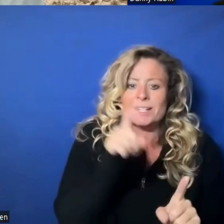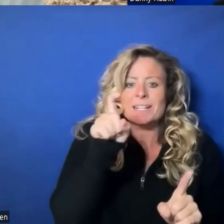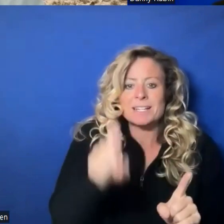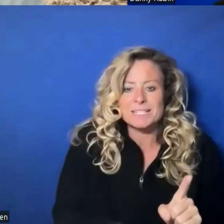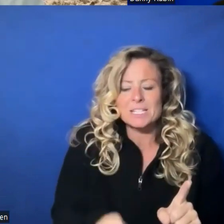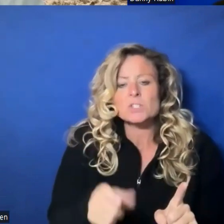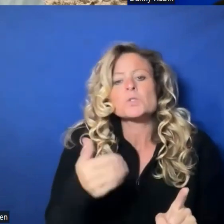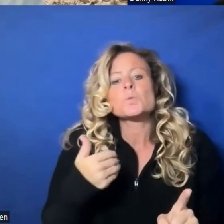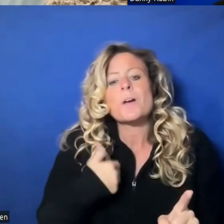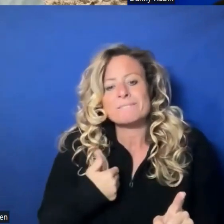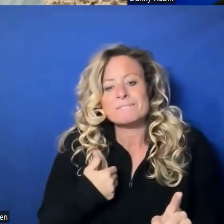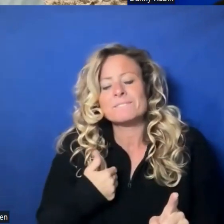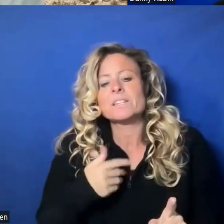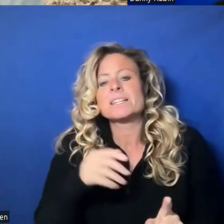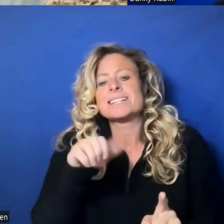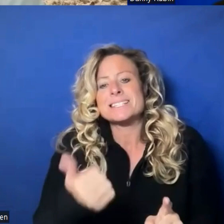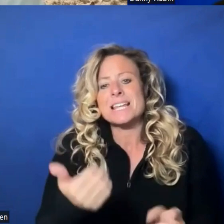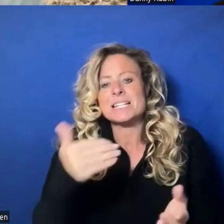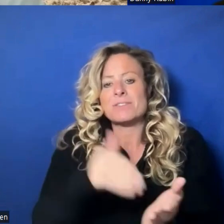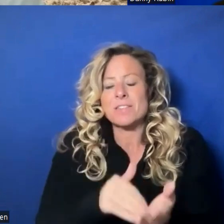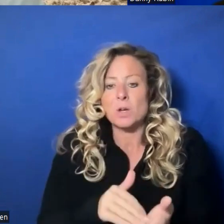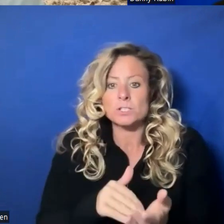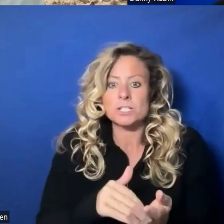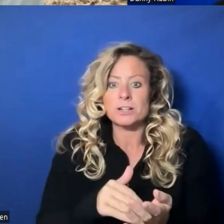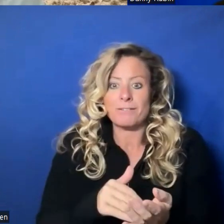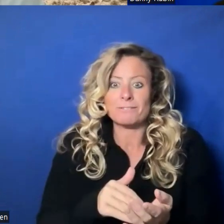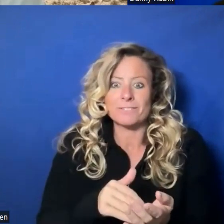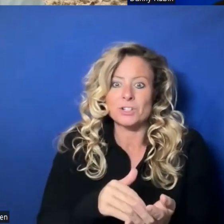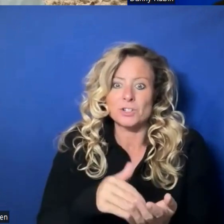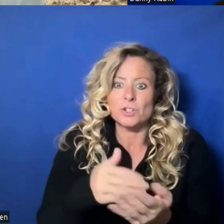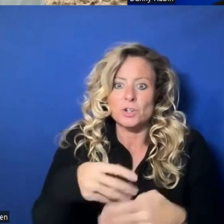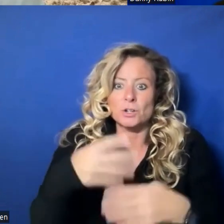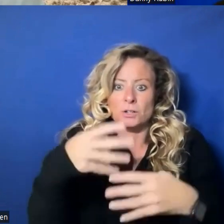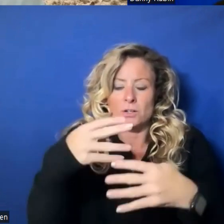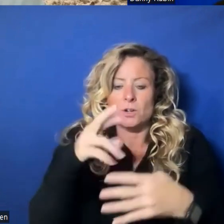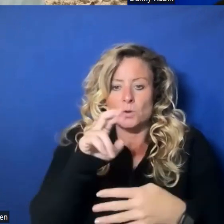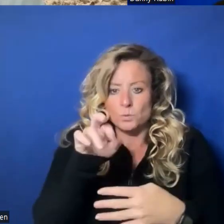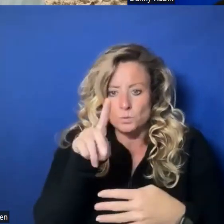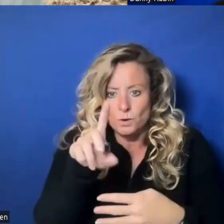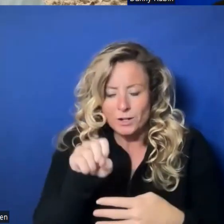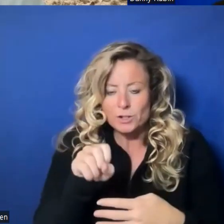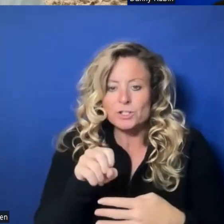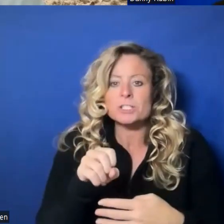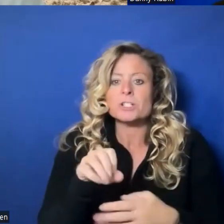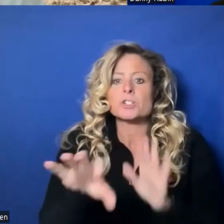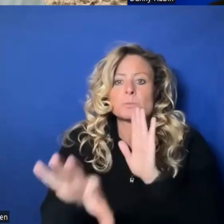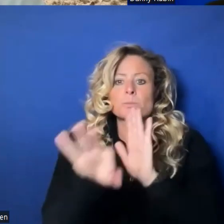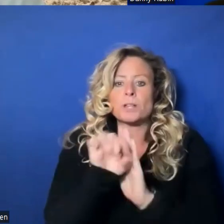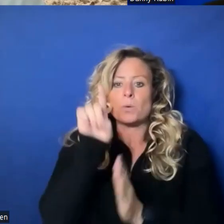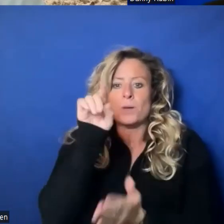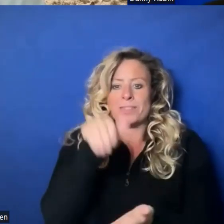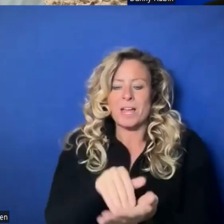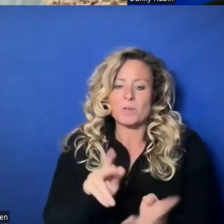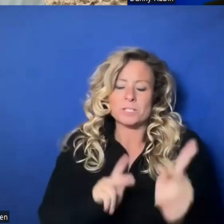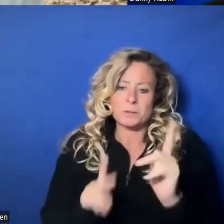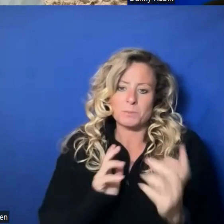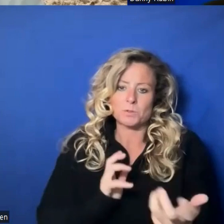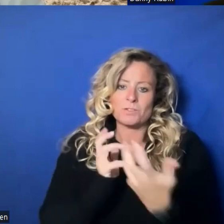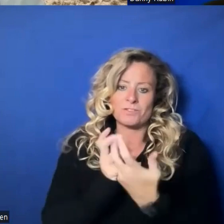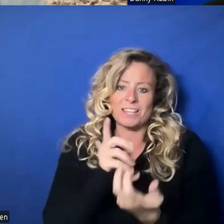read tens of thousands of records in order to pull out the 1,000 people fit to his